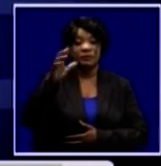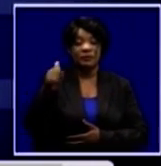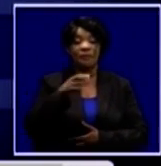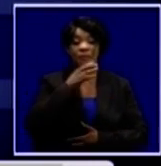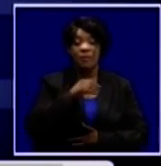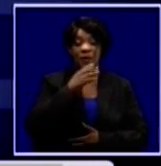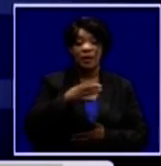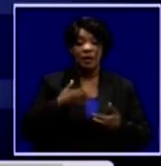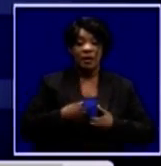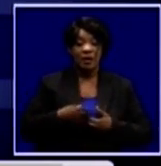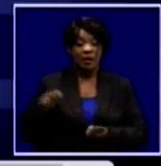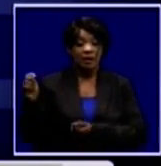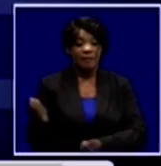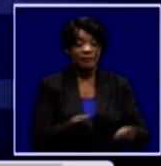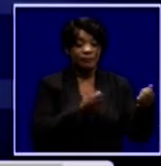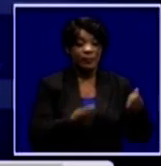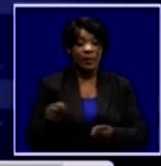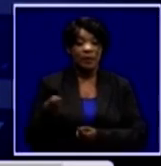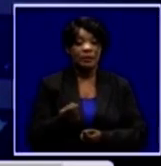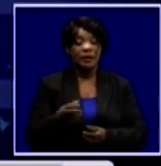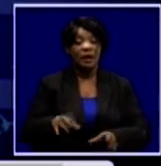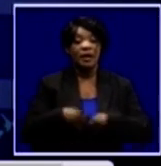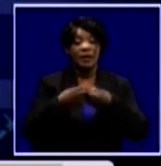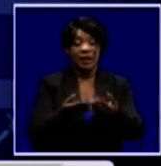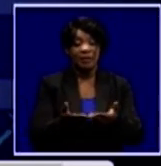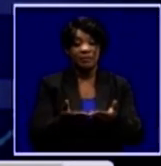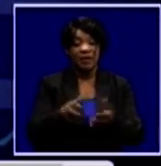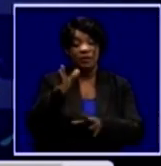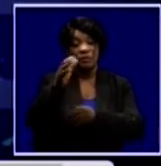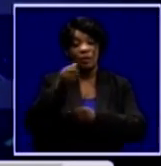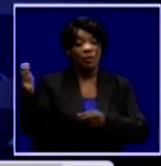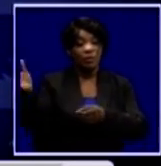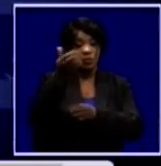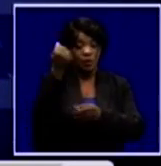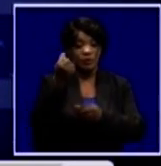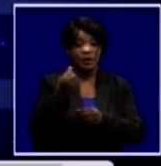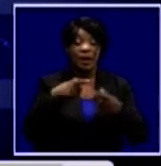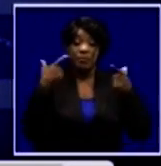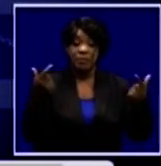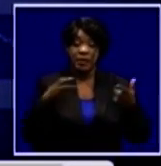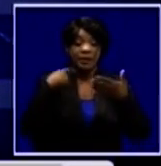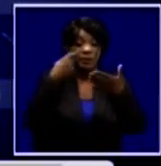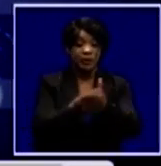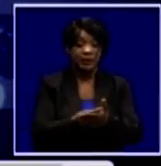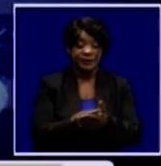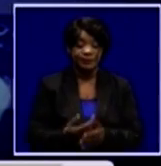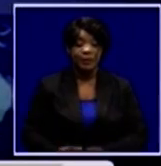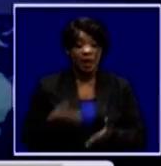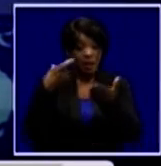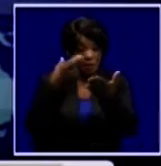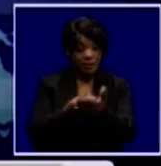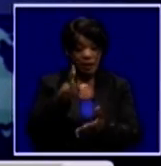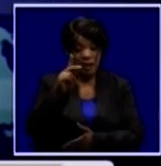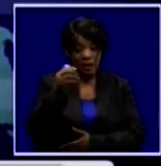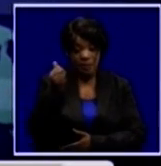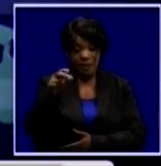while Alan Urenda got the nearest to the pin award. And speaking during the prize presentation ceremony,